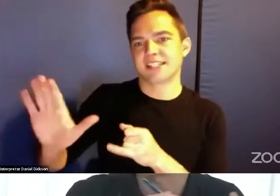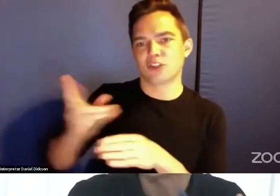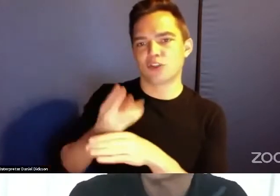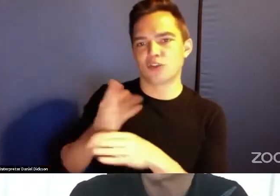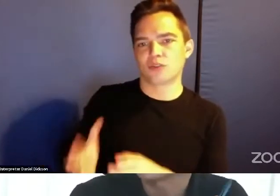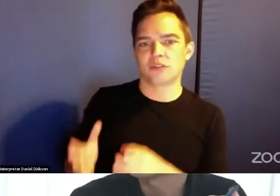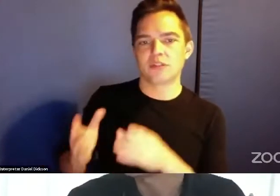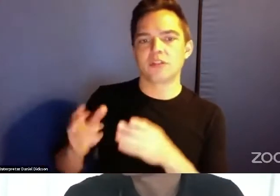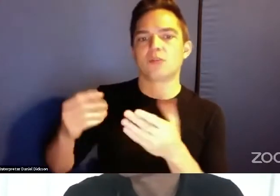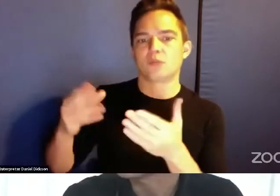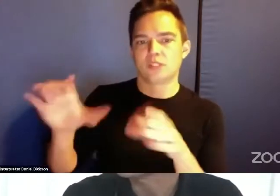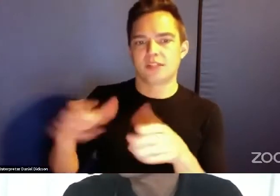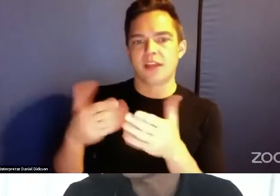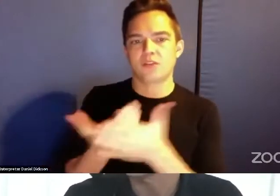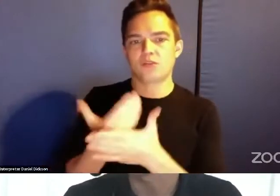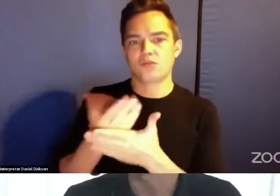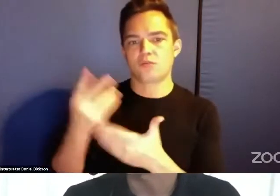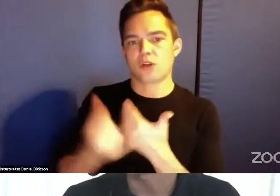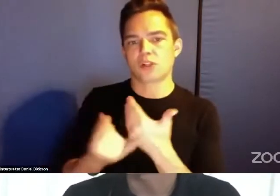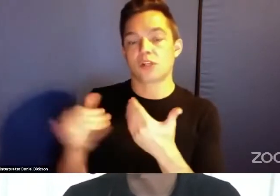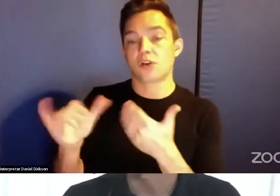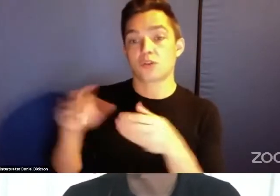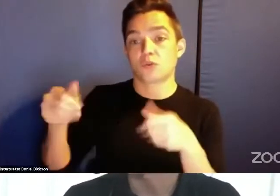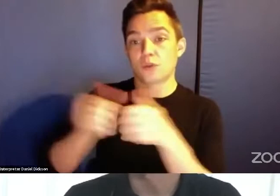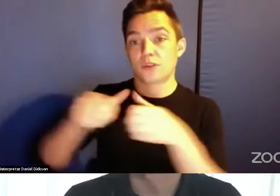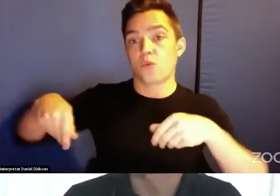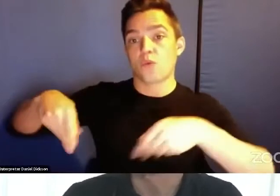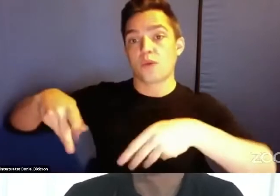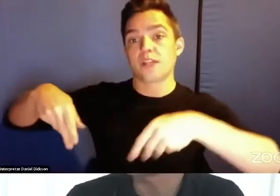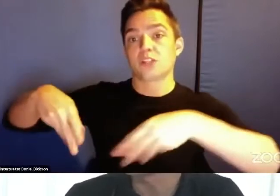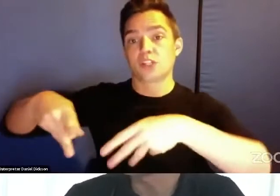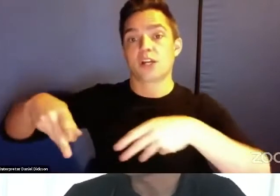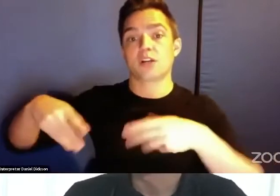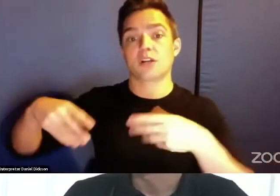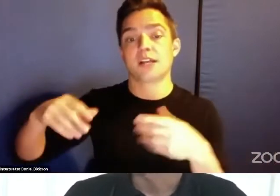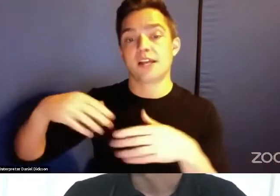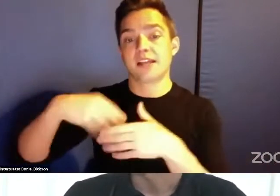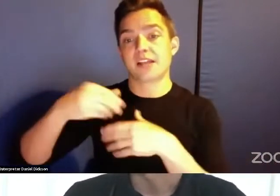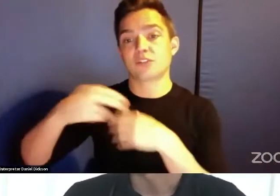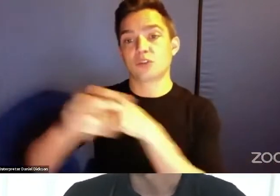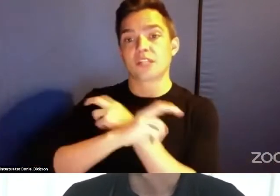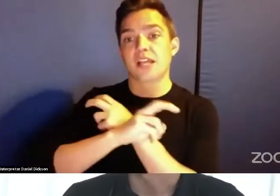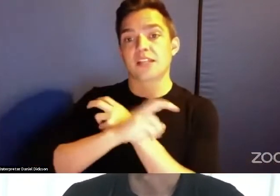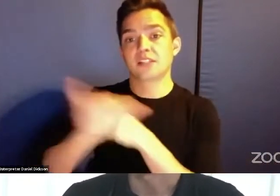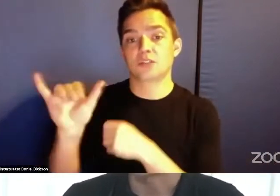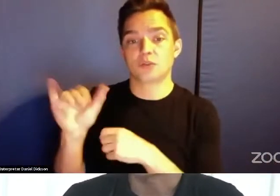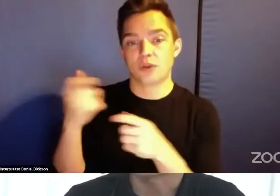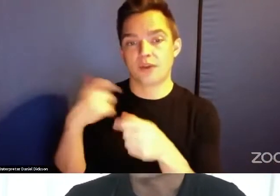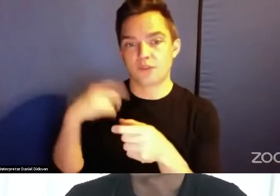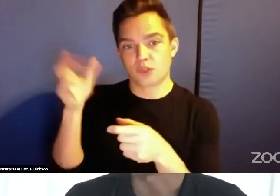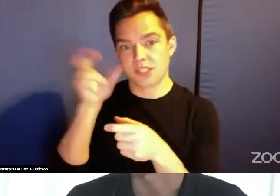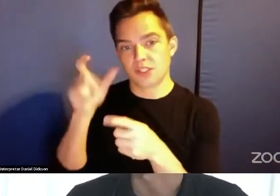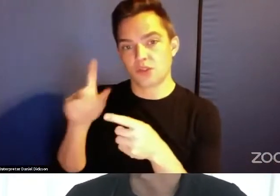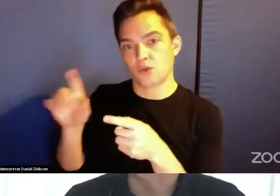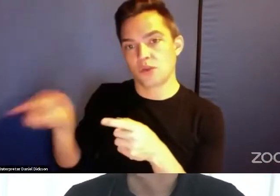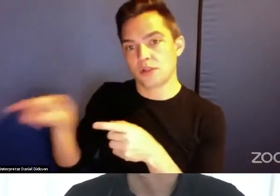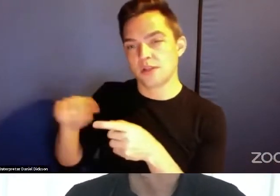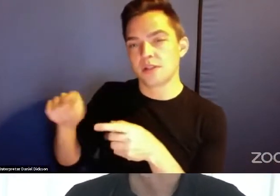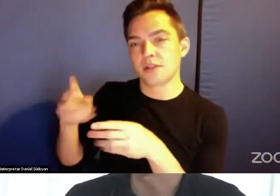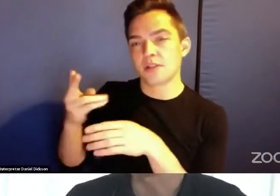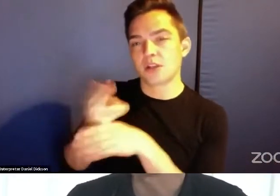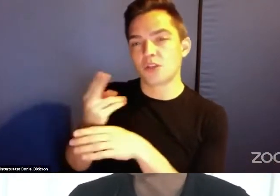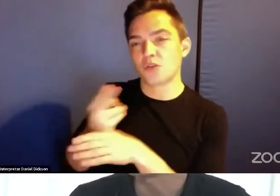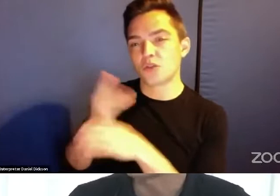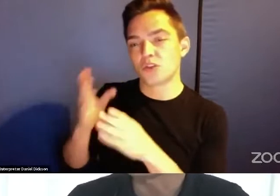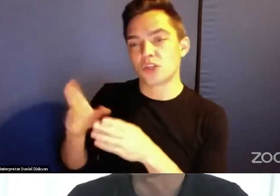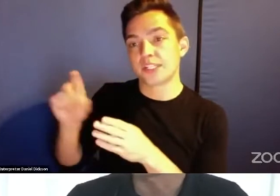wheelchair and the exoskeletons. You have to listen to the needs, and then it will turn out well. Otherwise, the technology will not